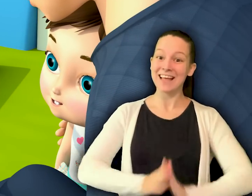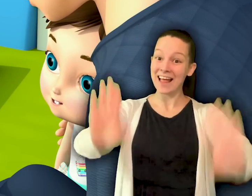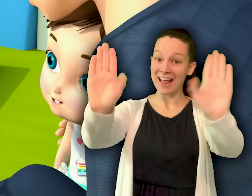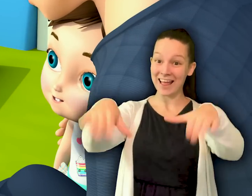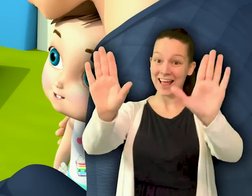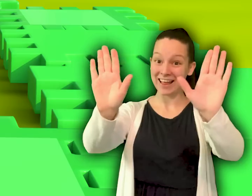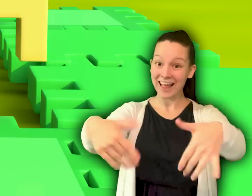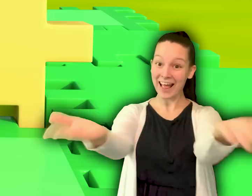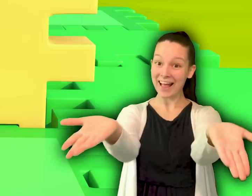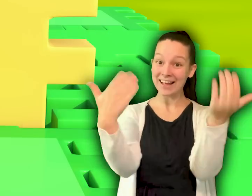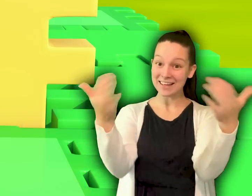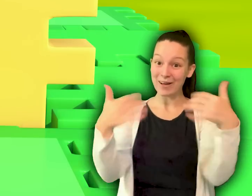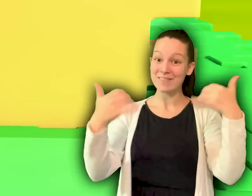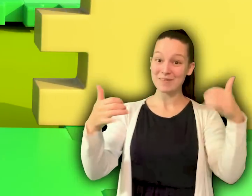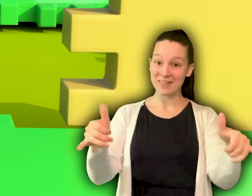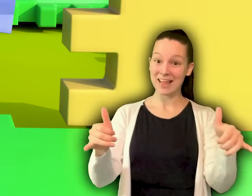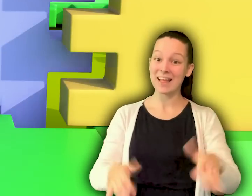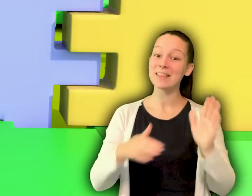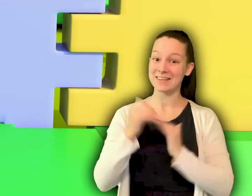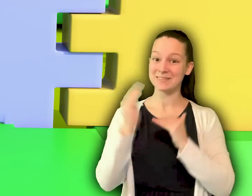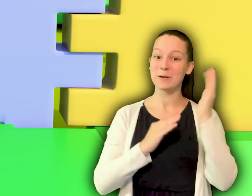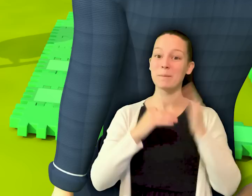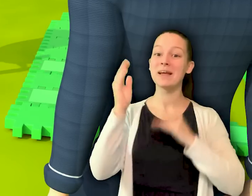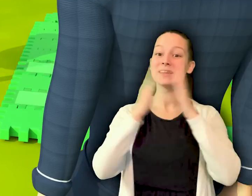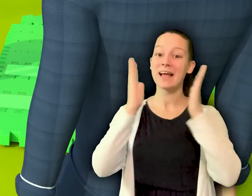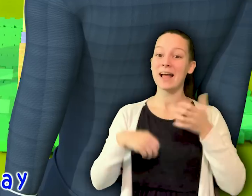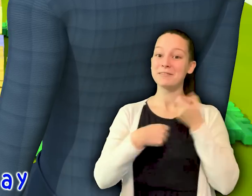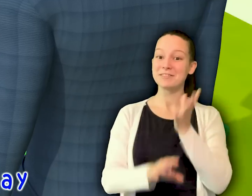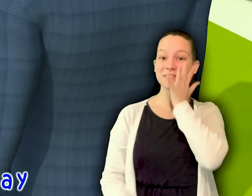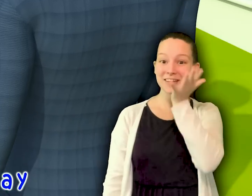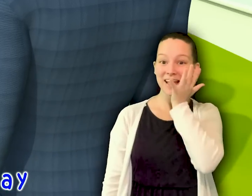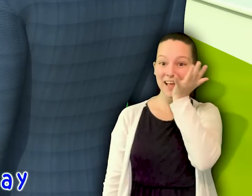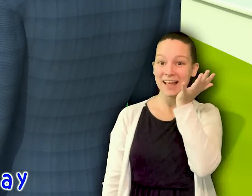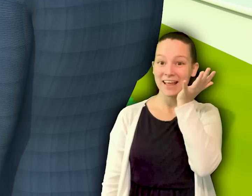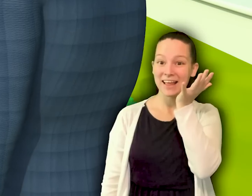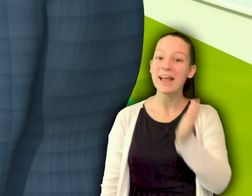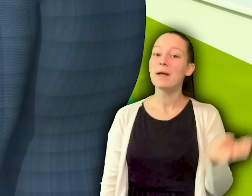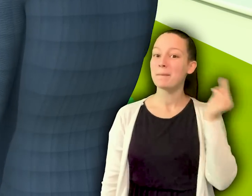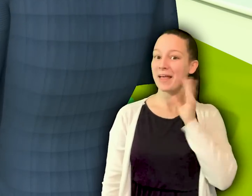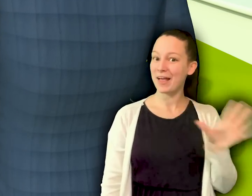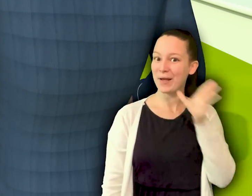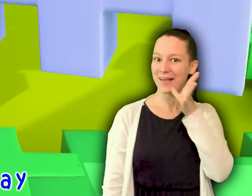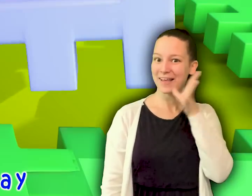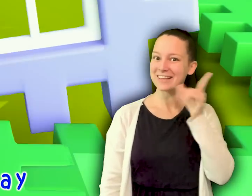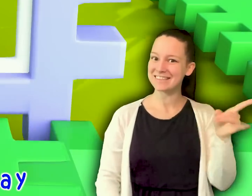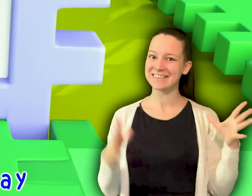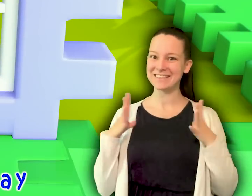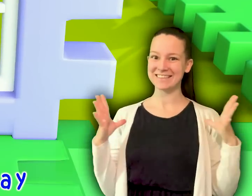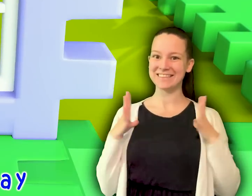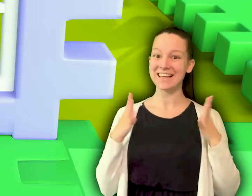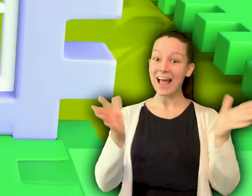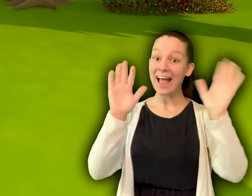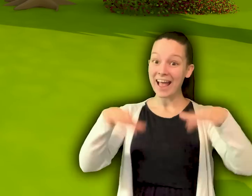play hey hey come and play Let's Go build a house of hey Mary's Mommy is on a